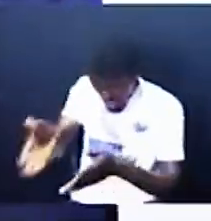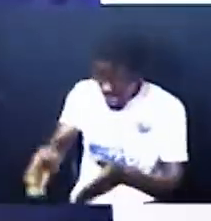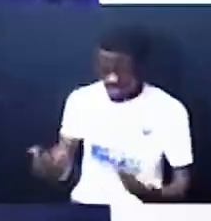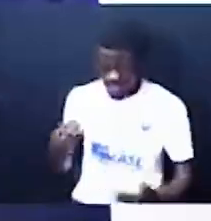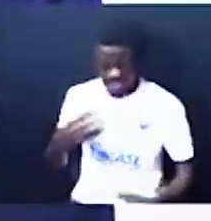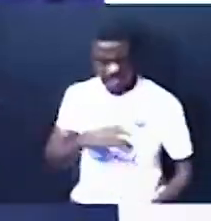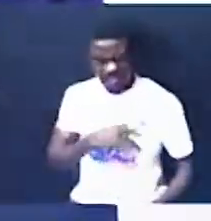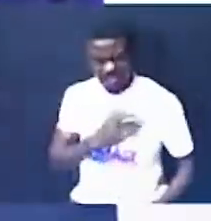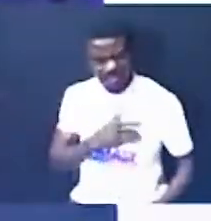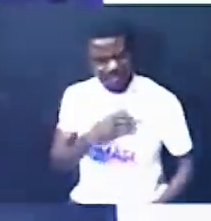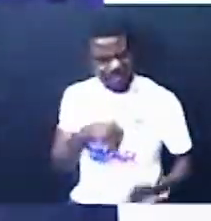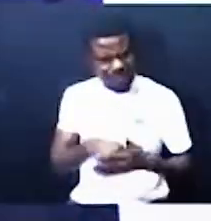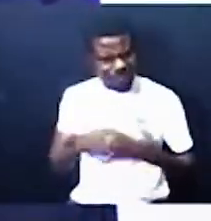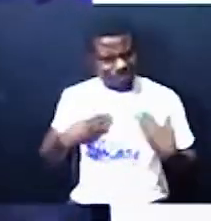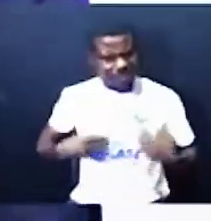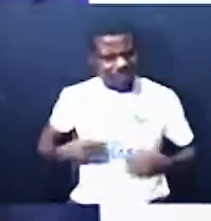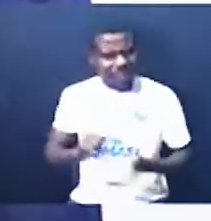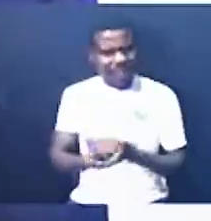that